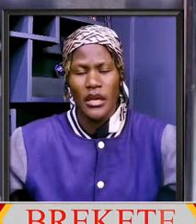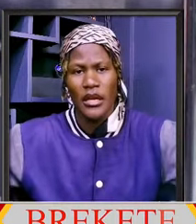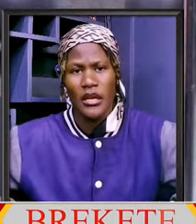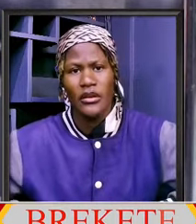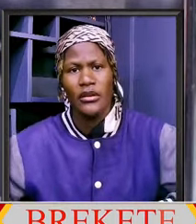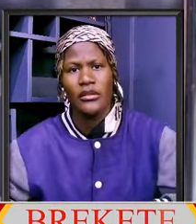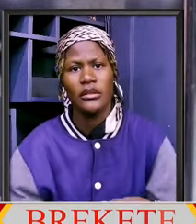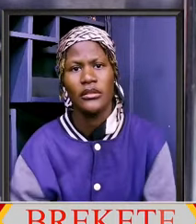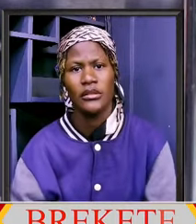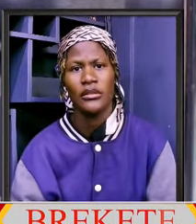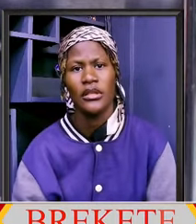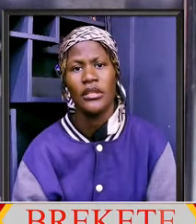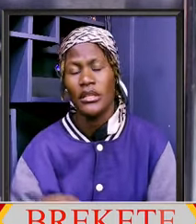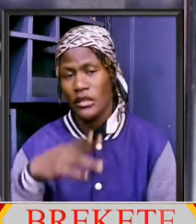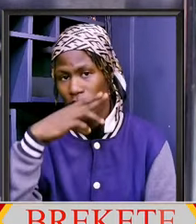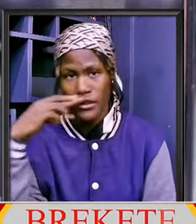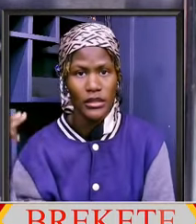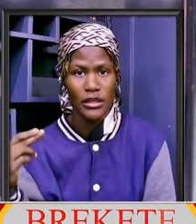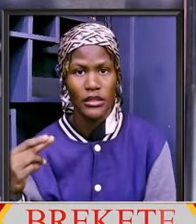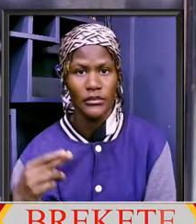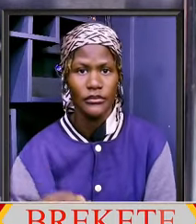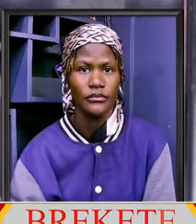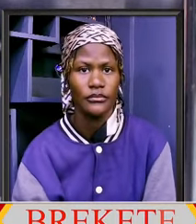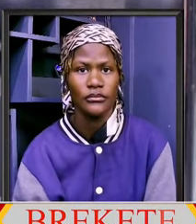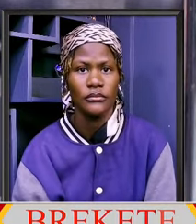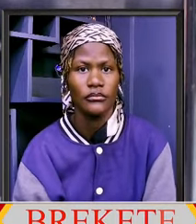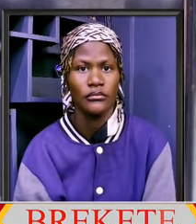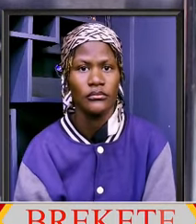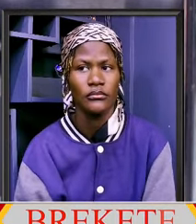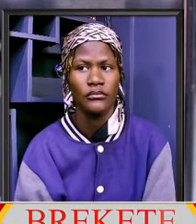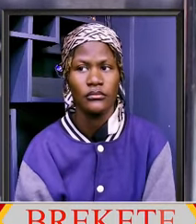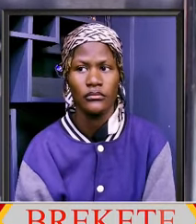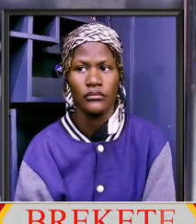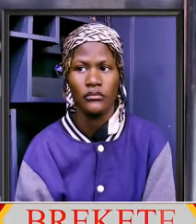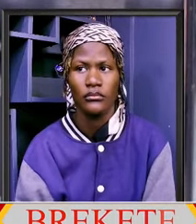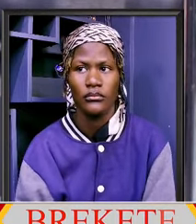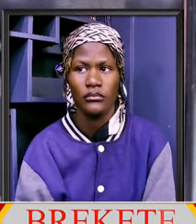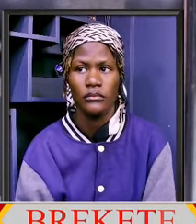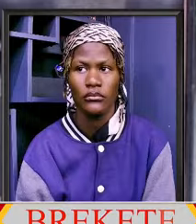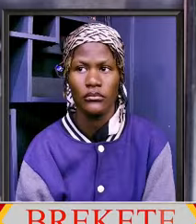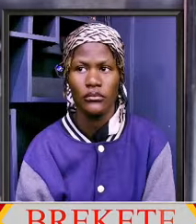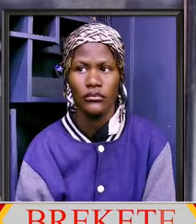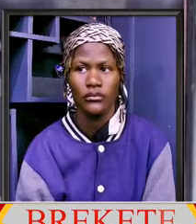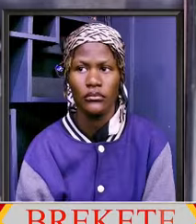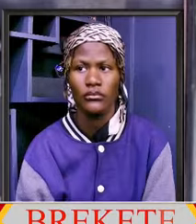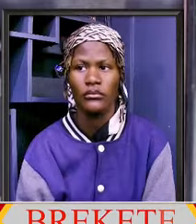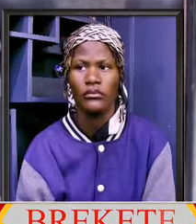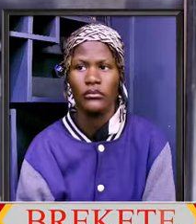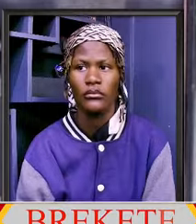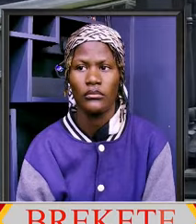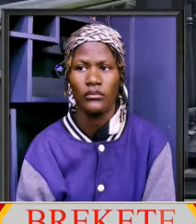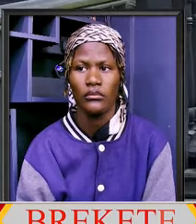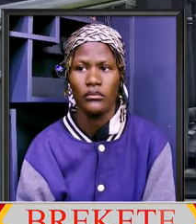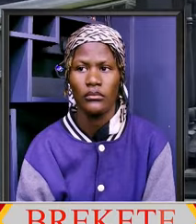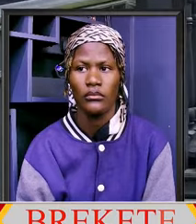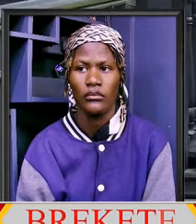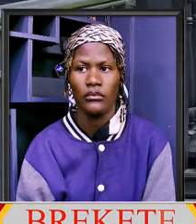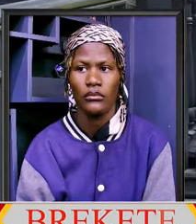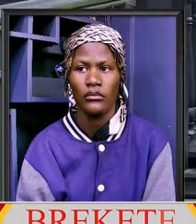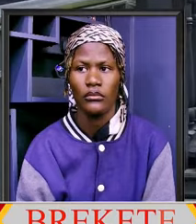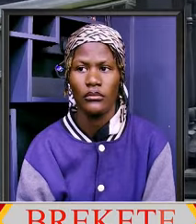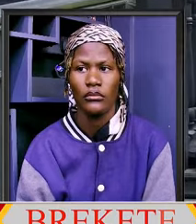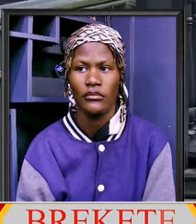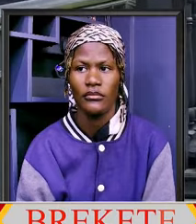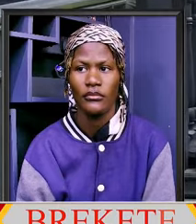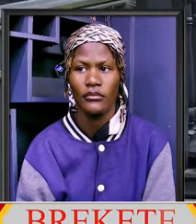it. That my husband brother. Mama, come on the leg, make I see. My brother, my